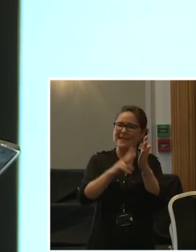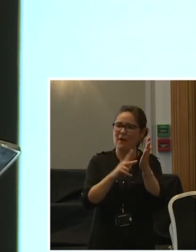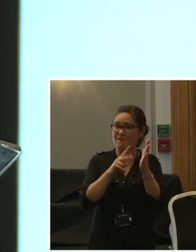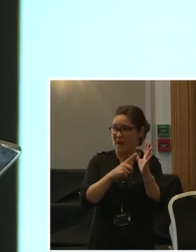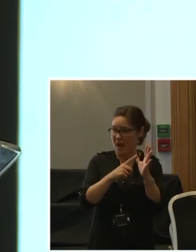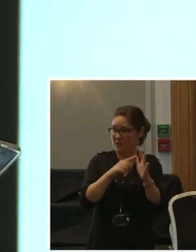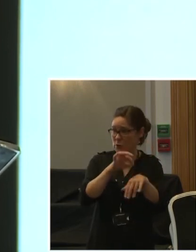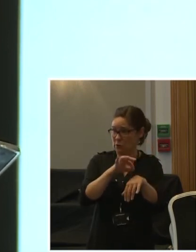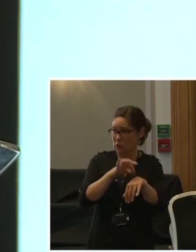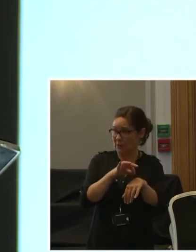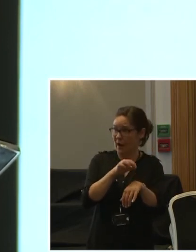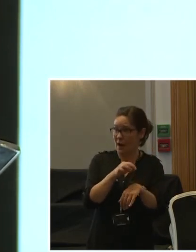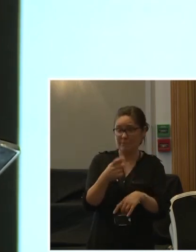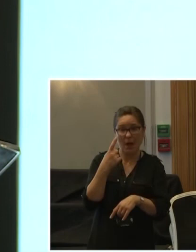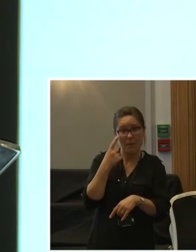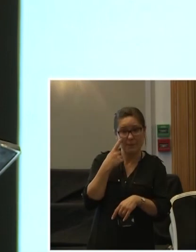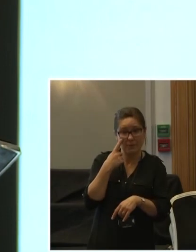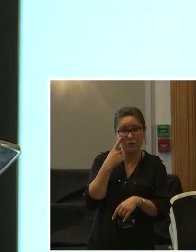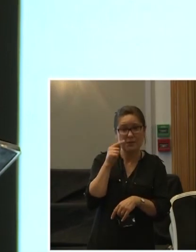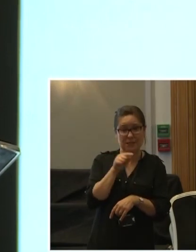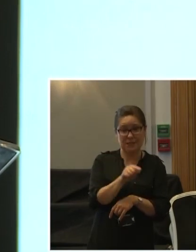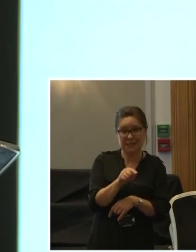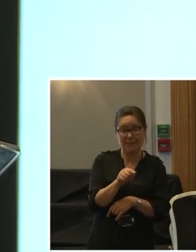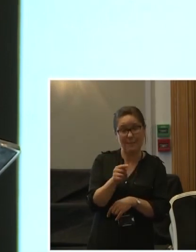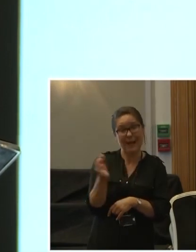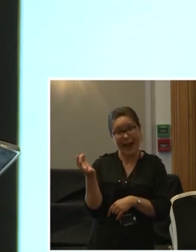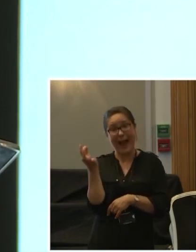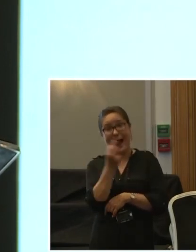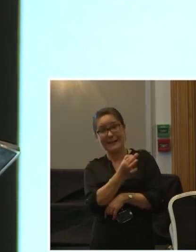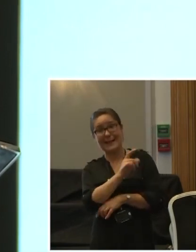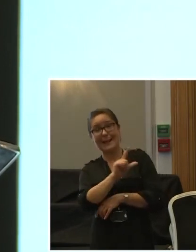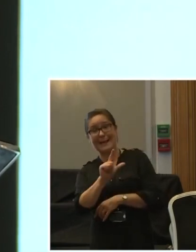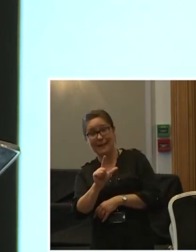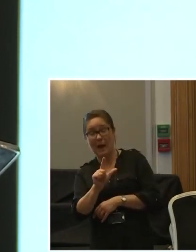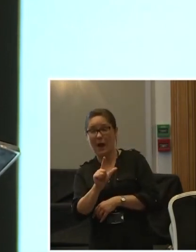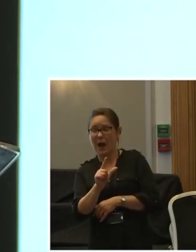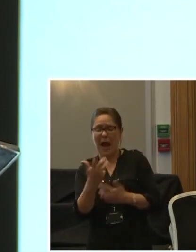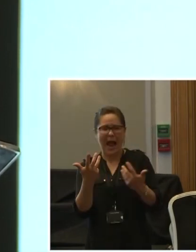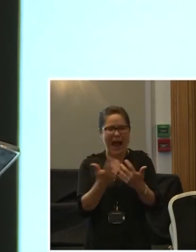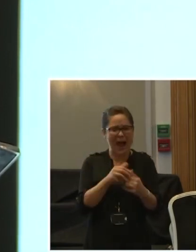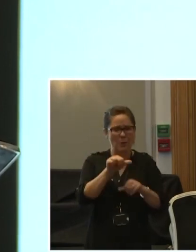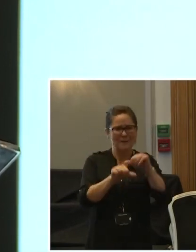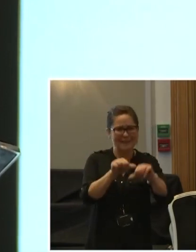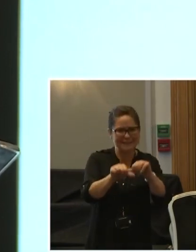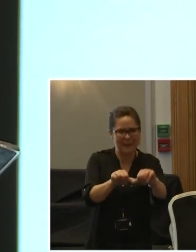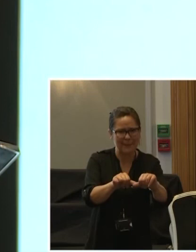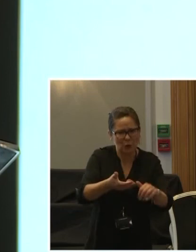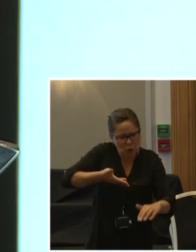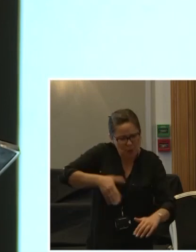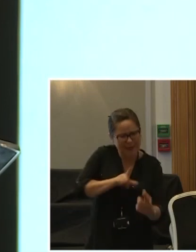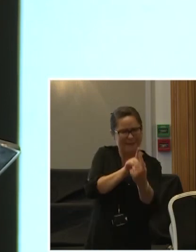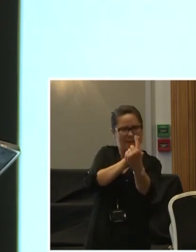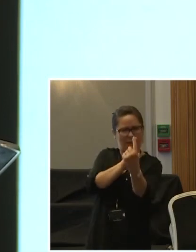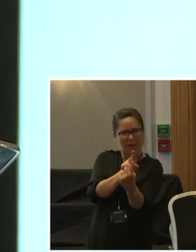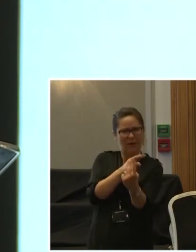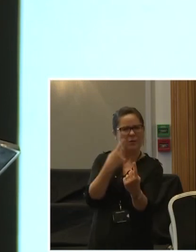a consultant ophthalmologist, that might be an interesting question to her, is how can you push through that system if you need to see your